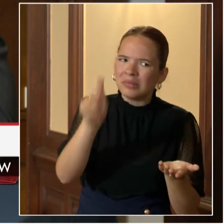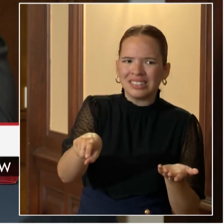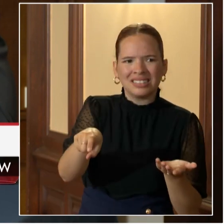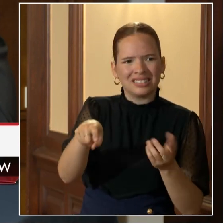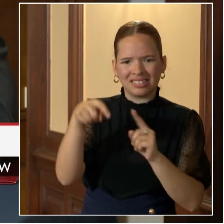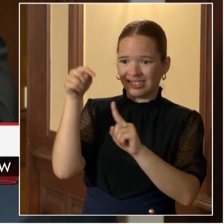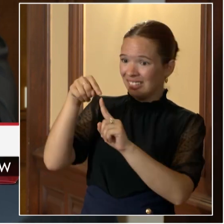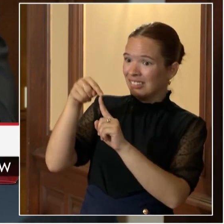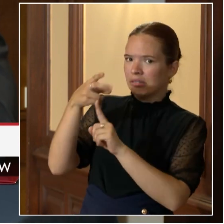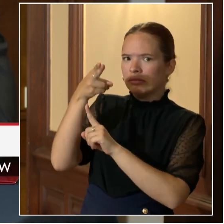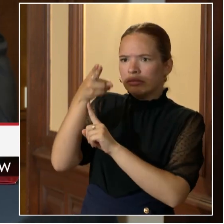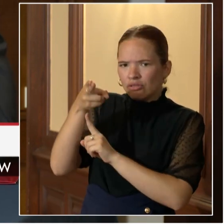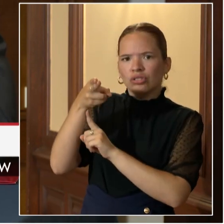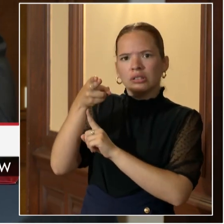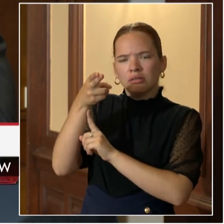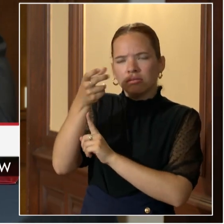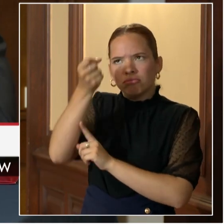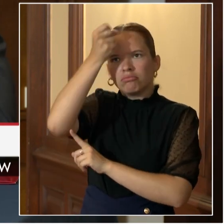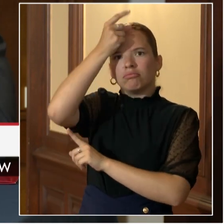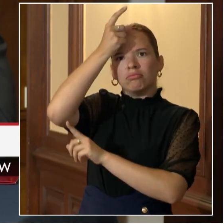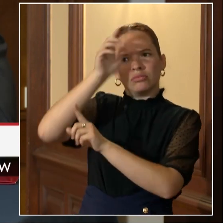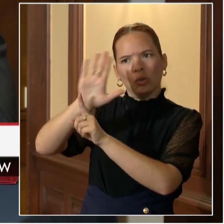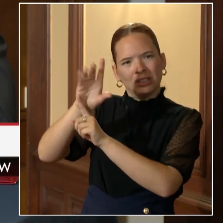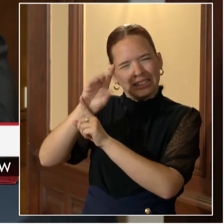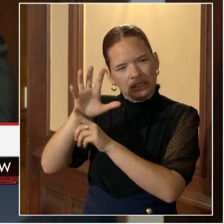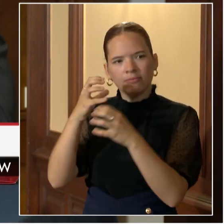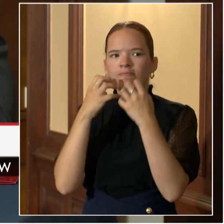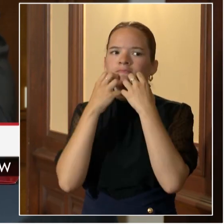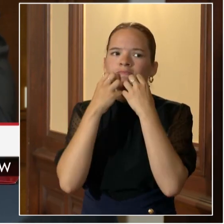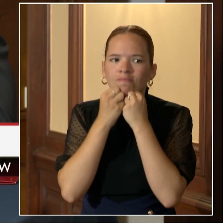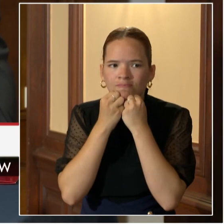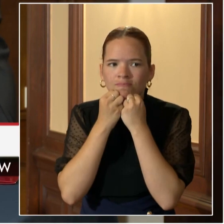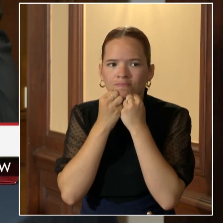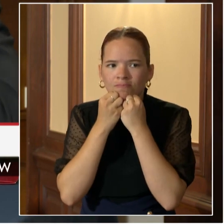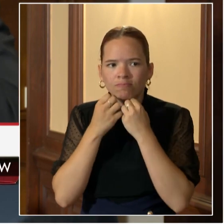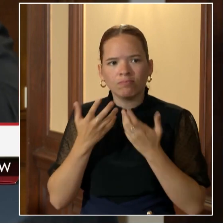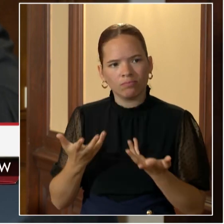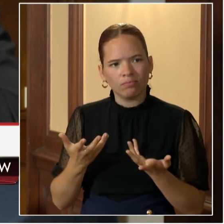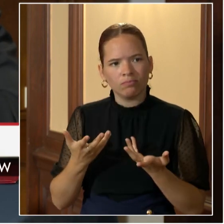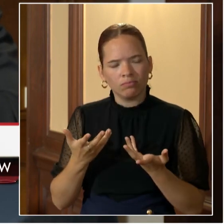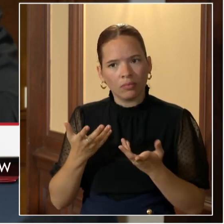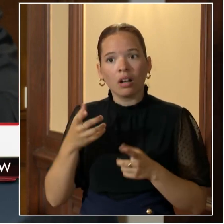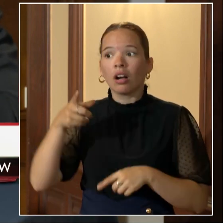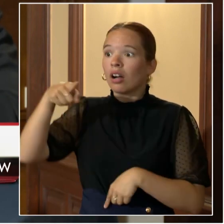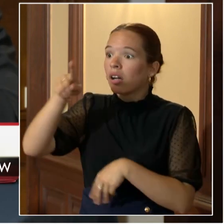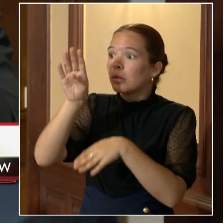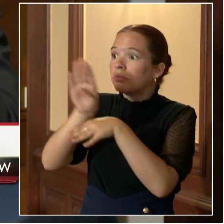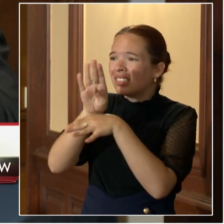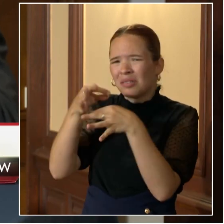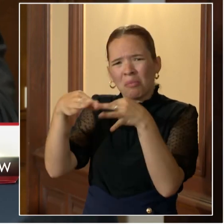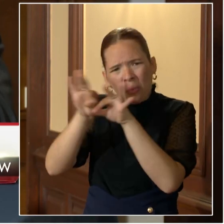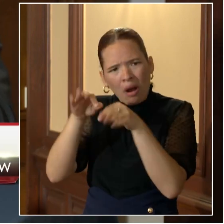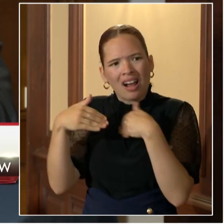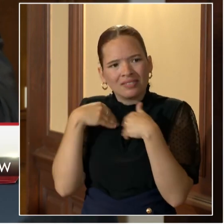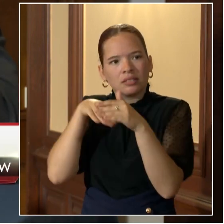that they have access to grants and contracts that will keep them where they're at and employ people from the community.